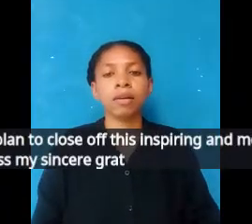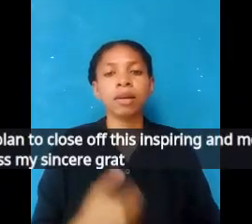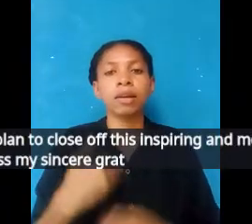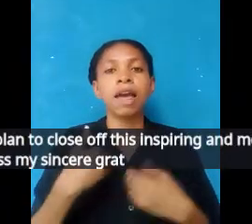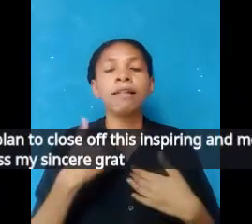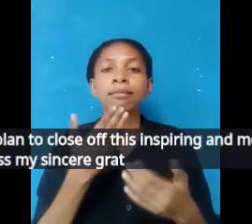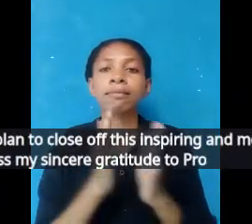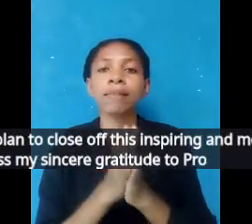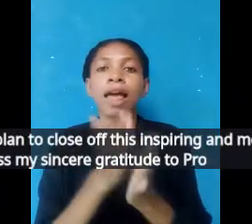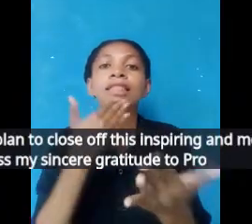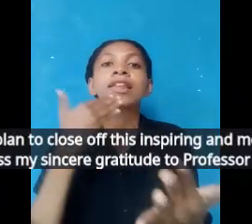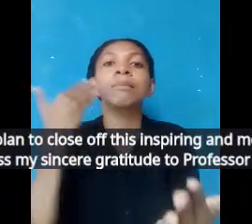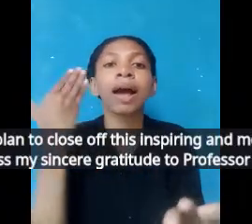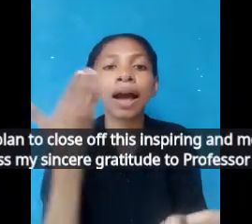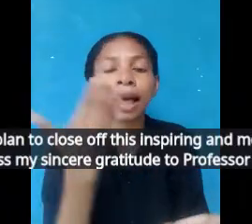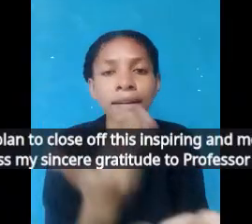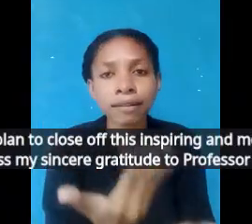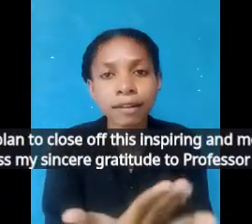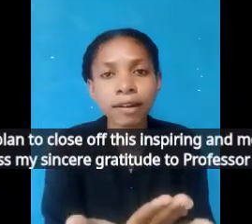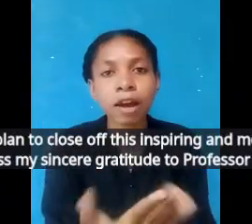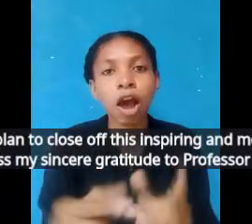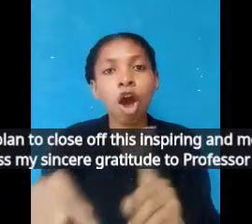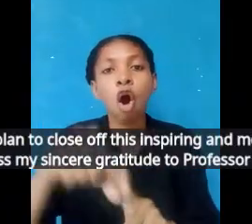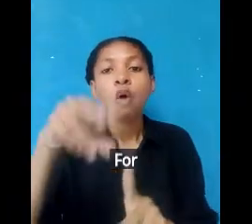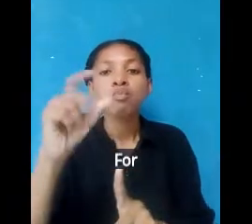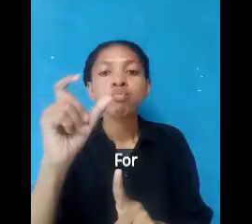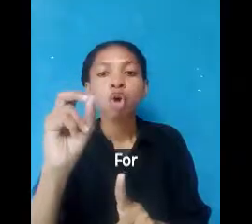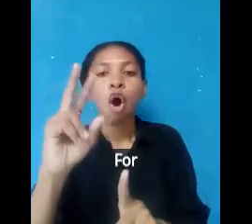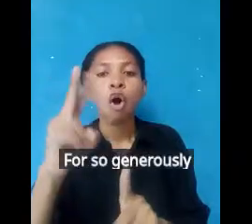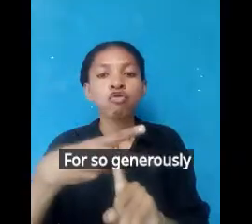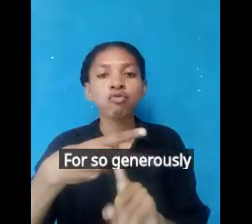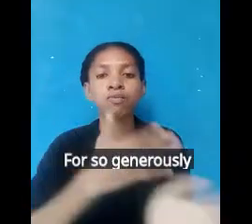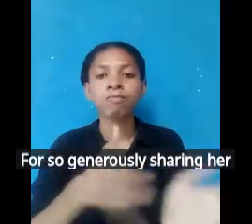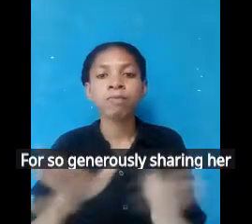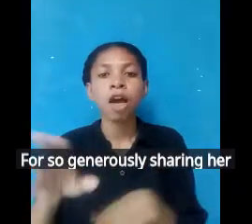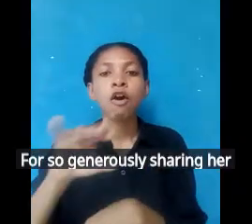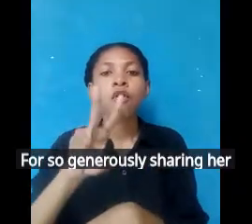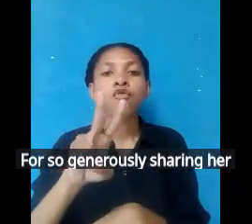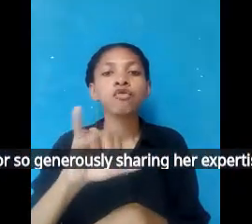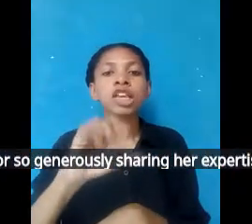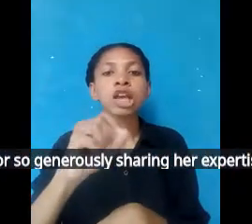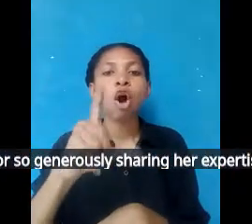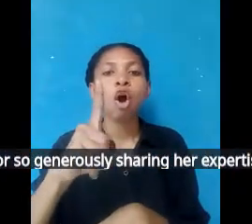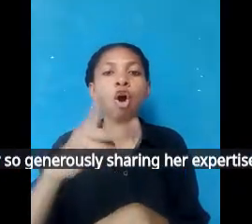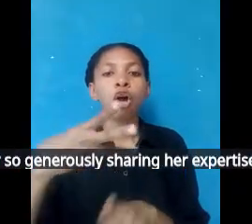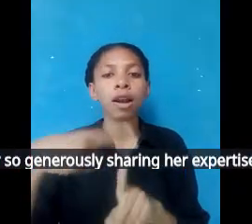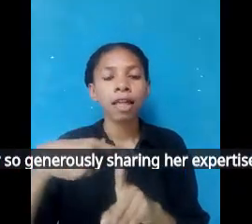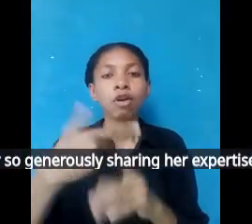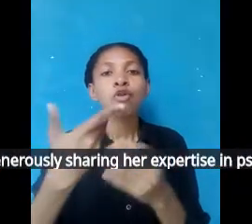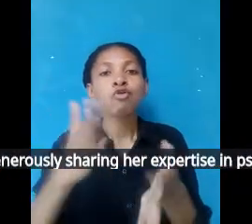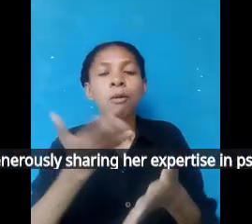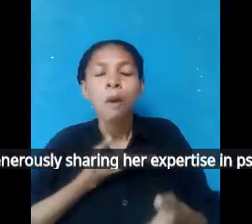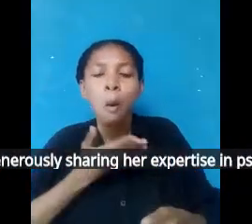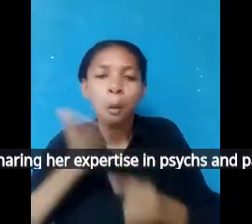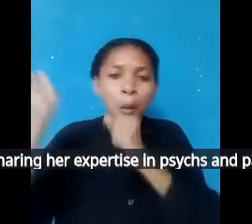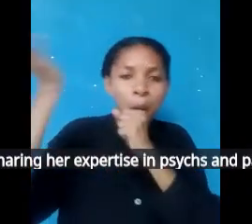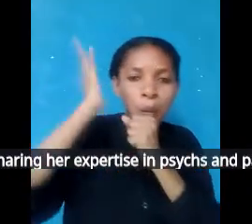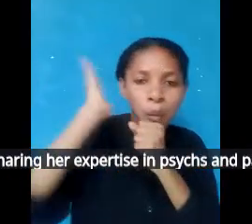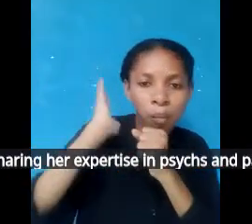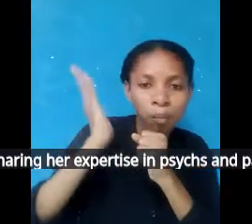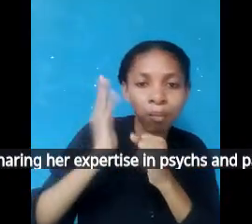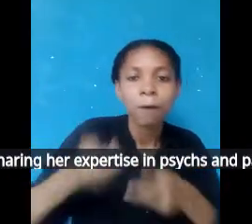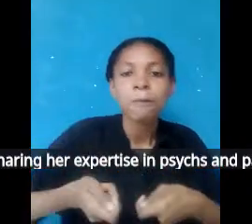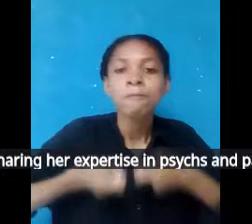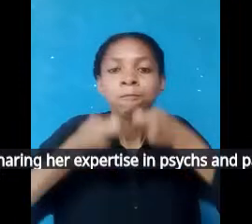to Professor Violet for so generously sharing her expertise, insights, and passion with us today. You